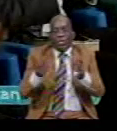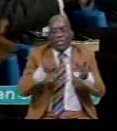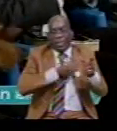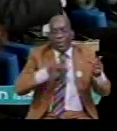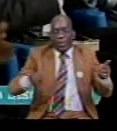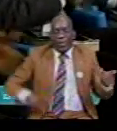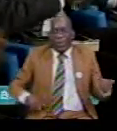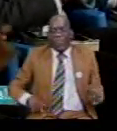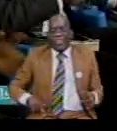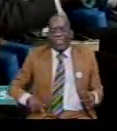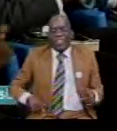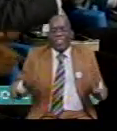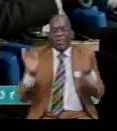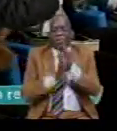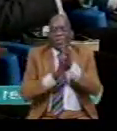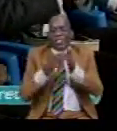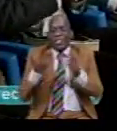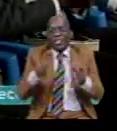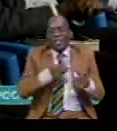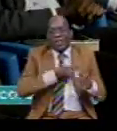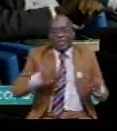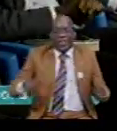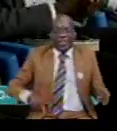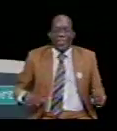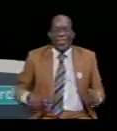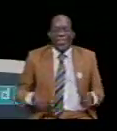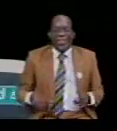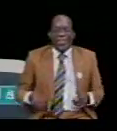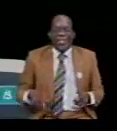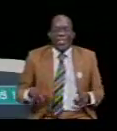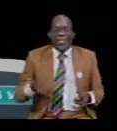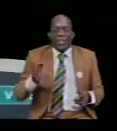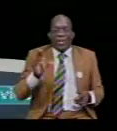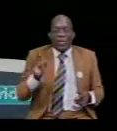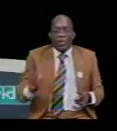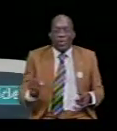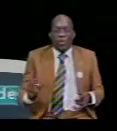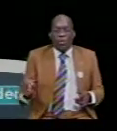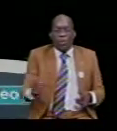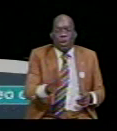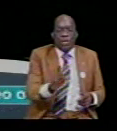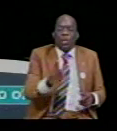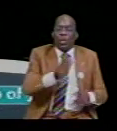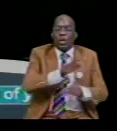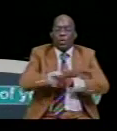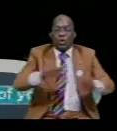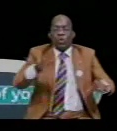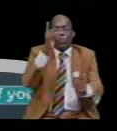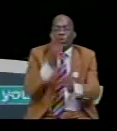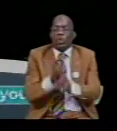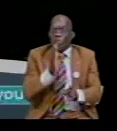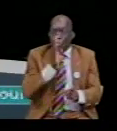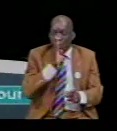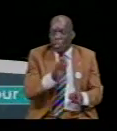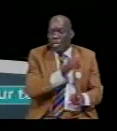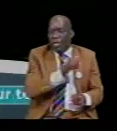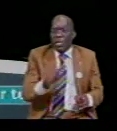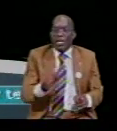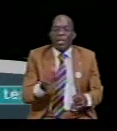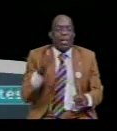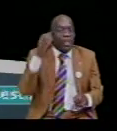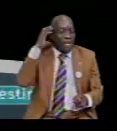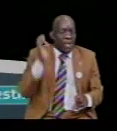Lord. Praise the Lord. Don't just be a listener. Be a testifier. Check